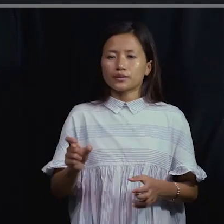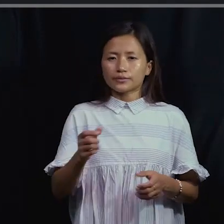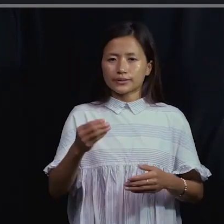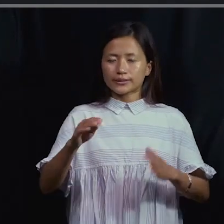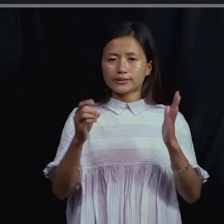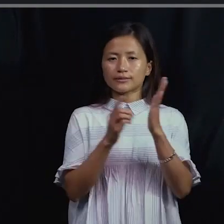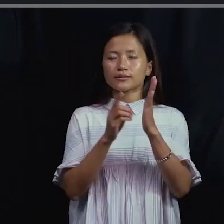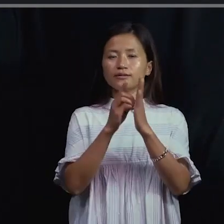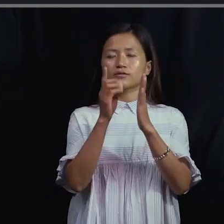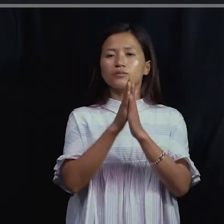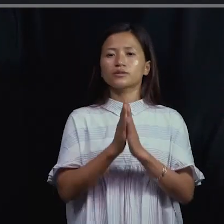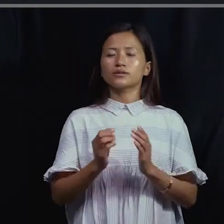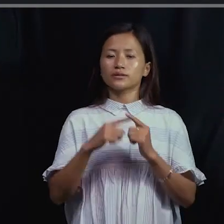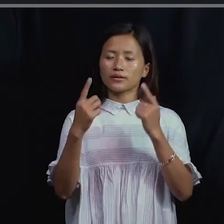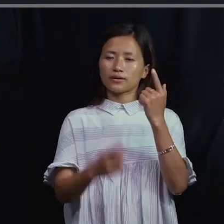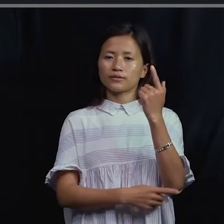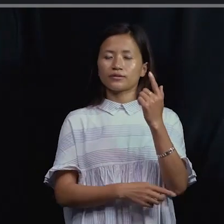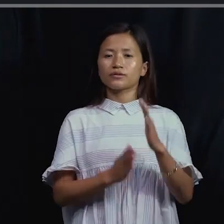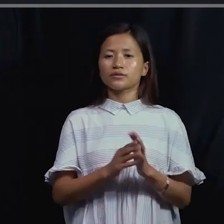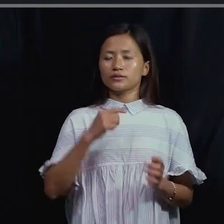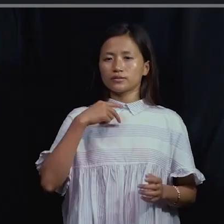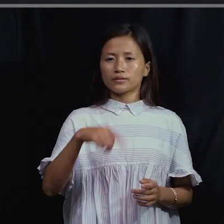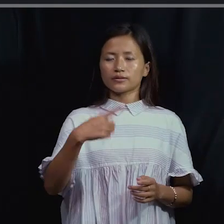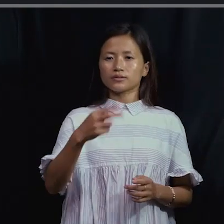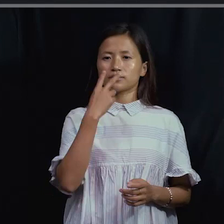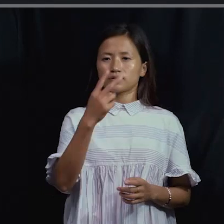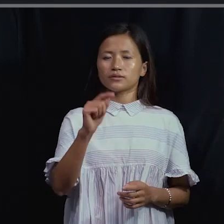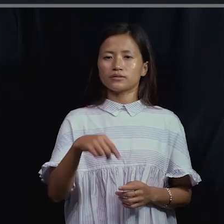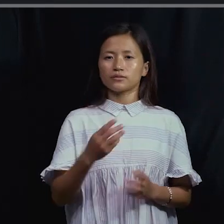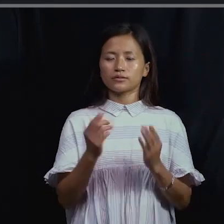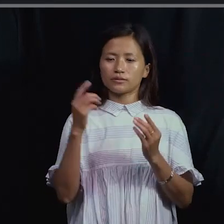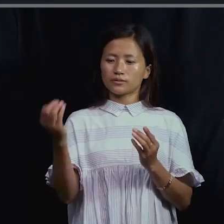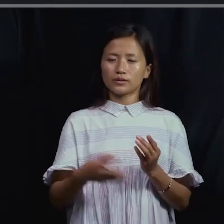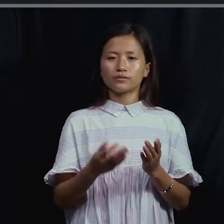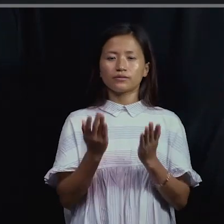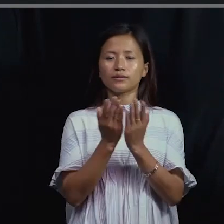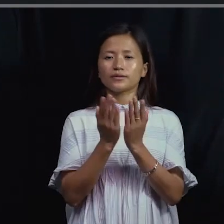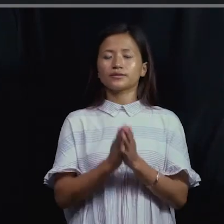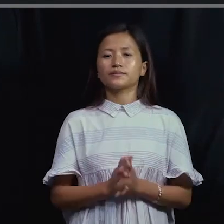this is the end of it. And then in the next class, I will see you with a new lesson. Thank you.